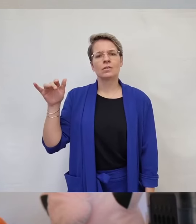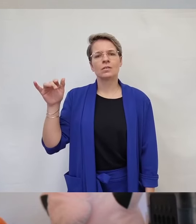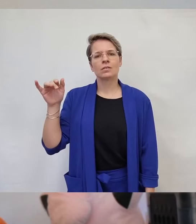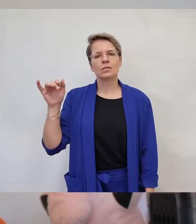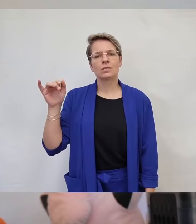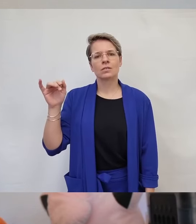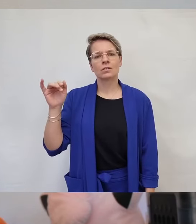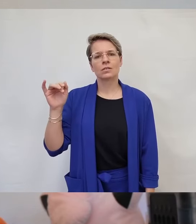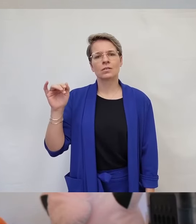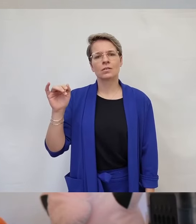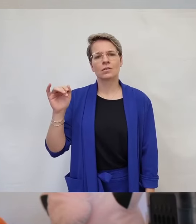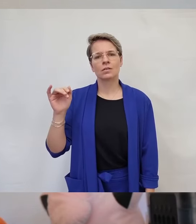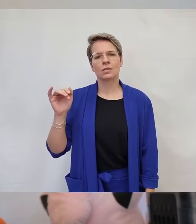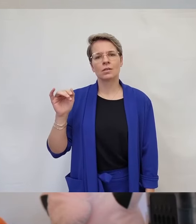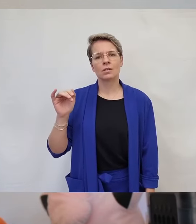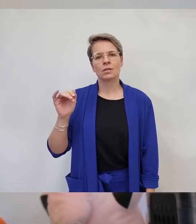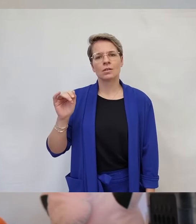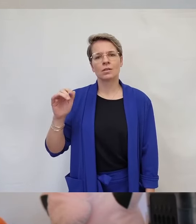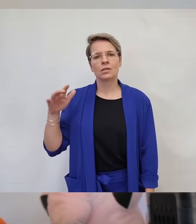Wow